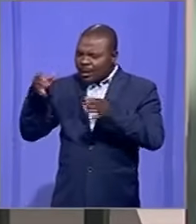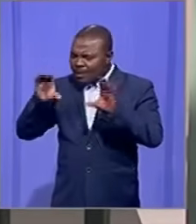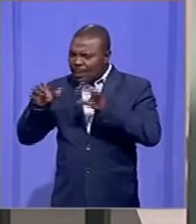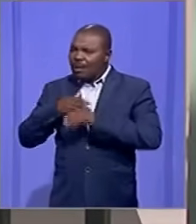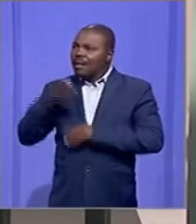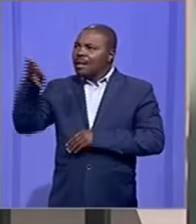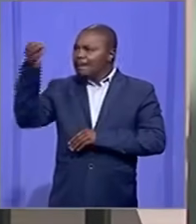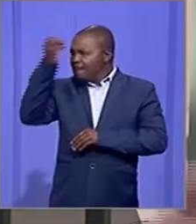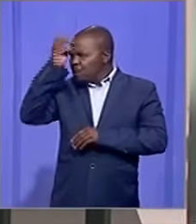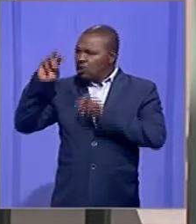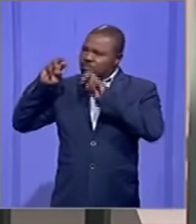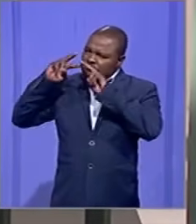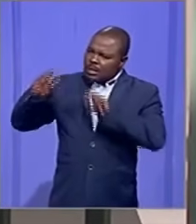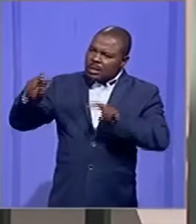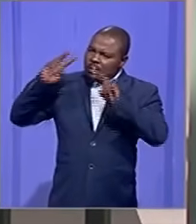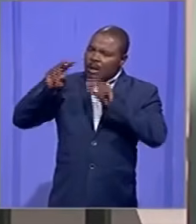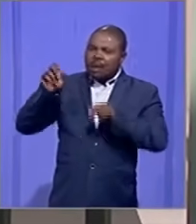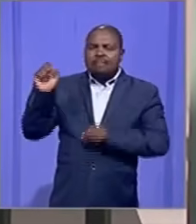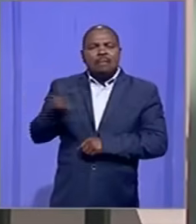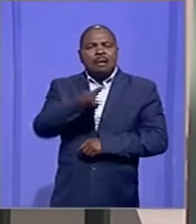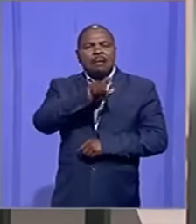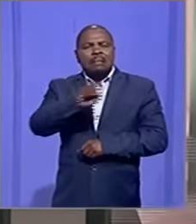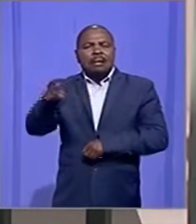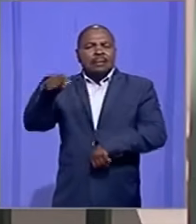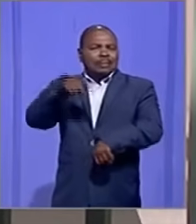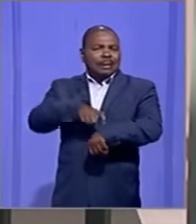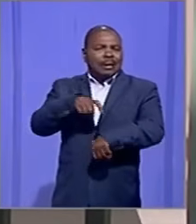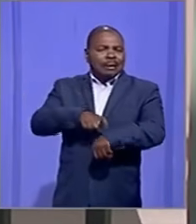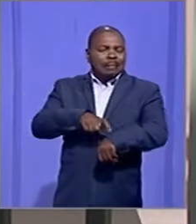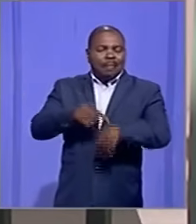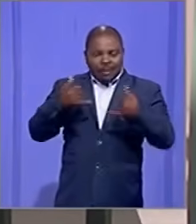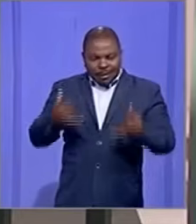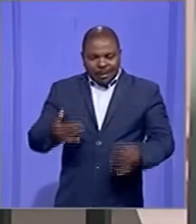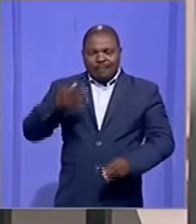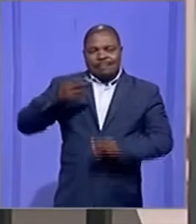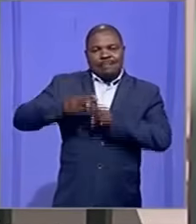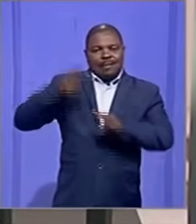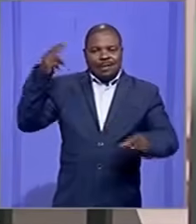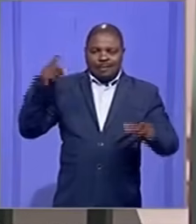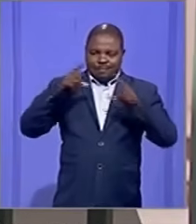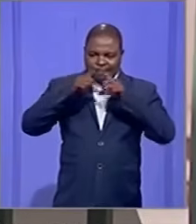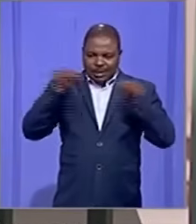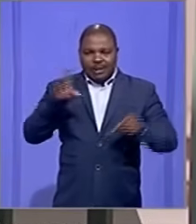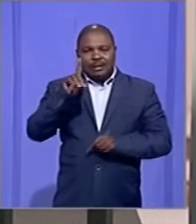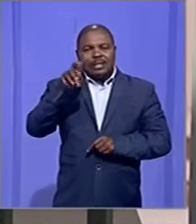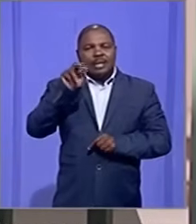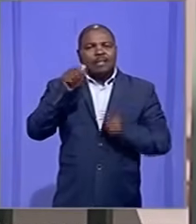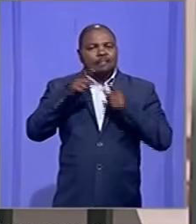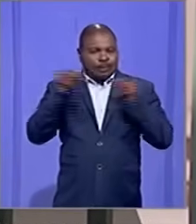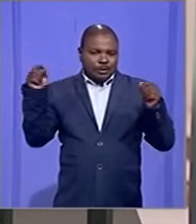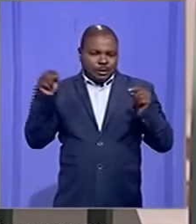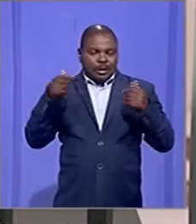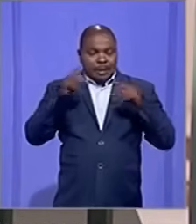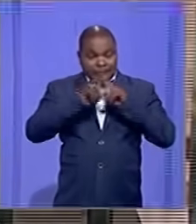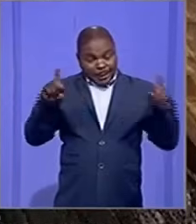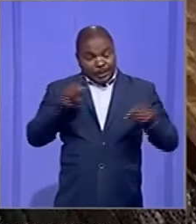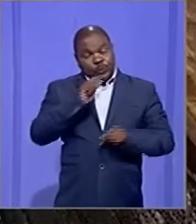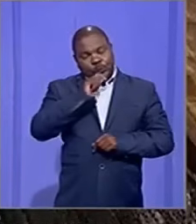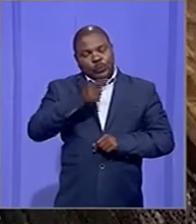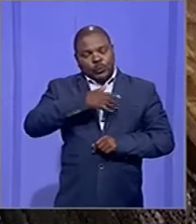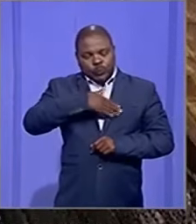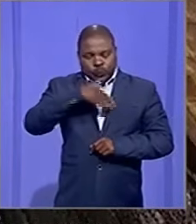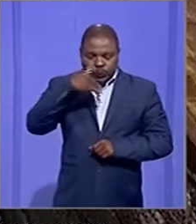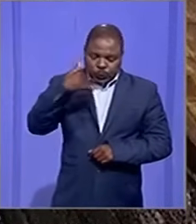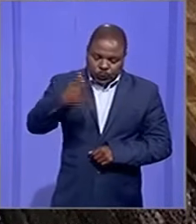Pretoria the results ha di khutli but finally di khutlile re thabile le ka nnete embaneneng re bohloko.